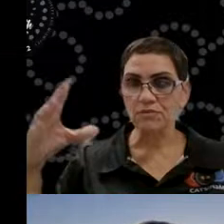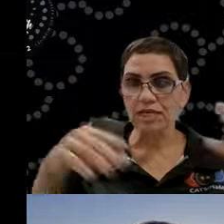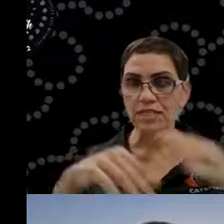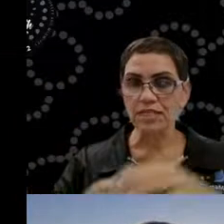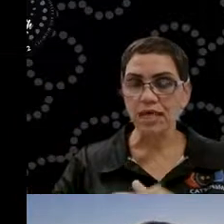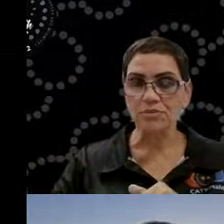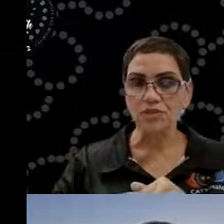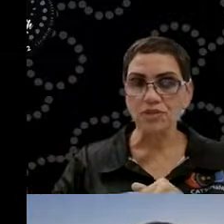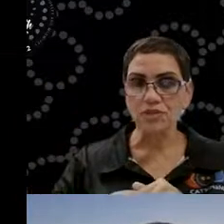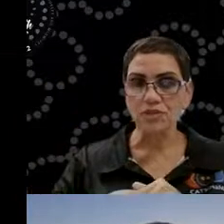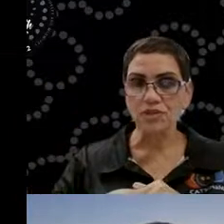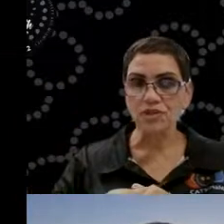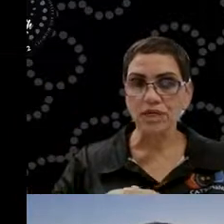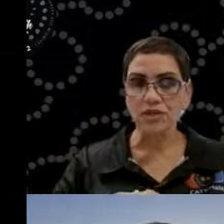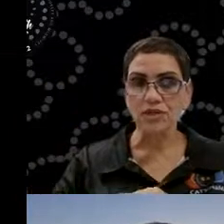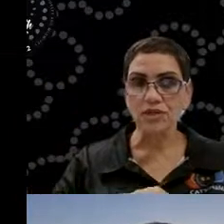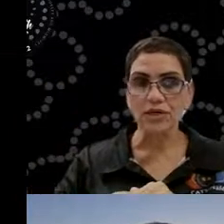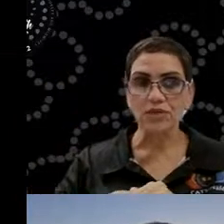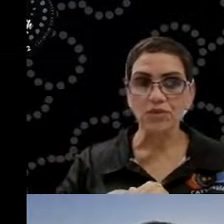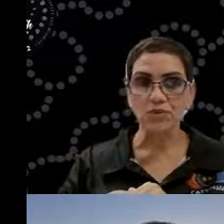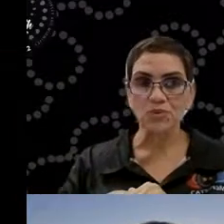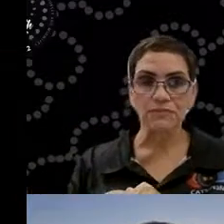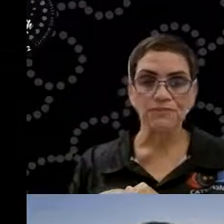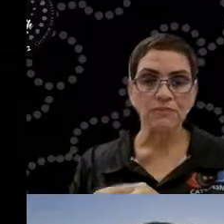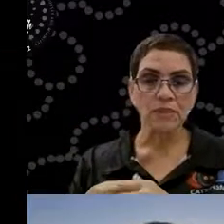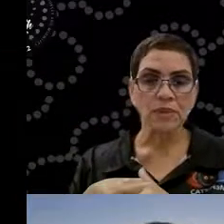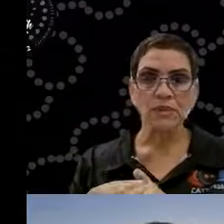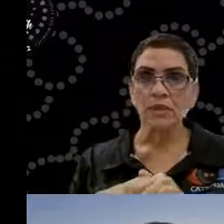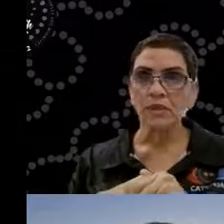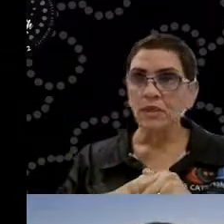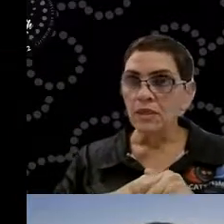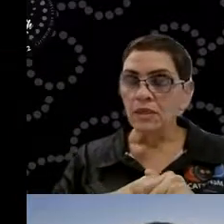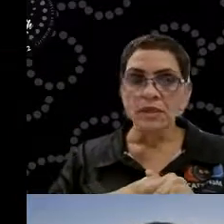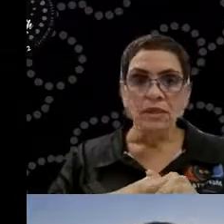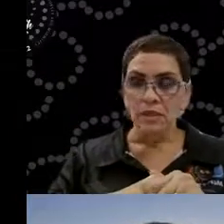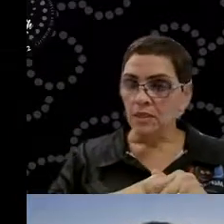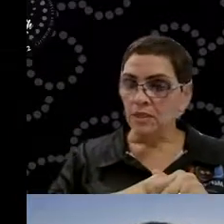cultural safety as it relates to Aboriginal and Torres Strait Islander health as well.